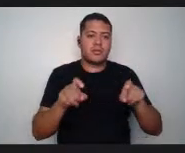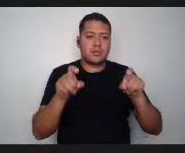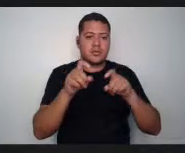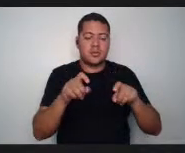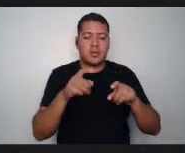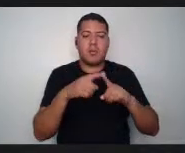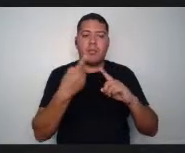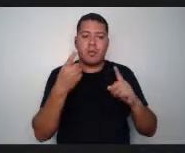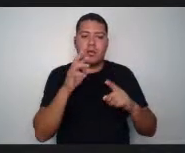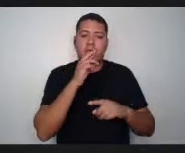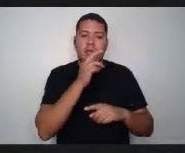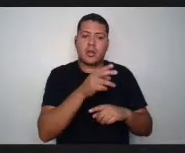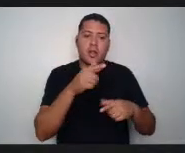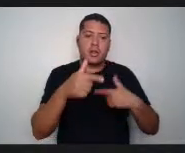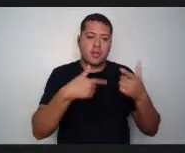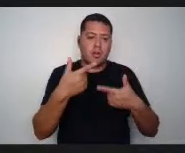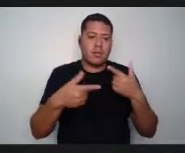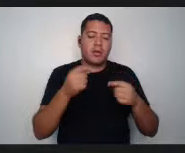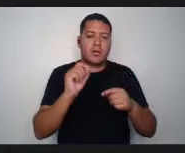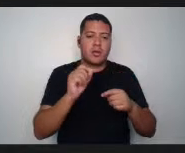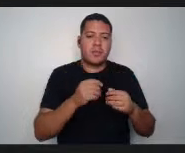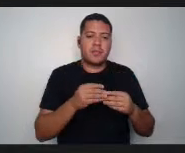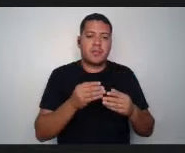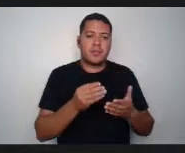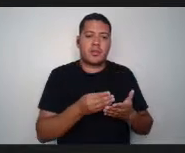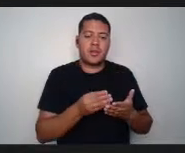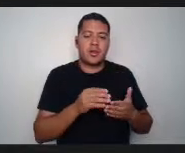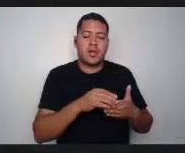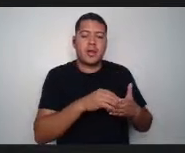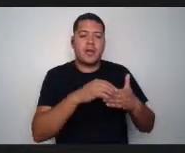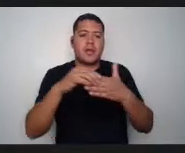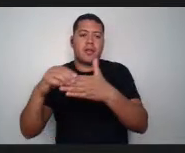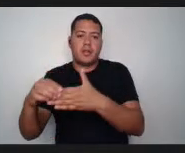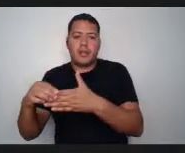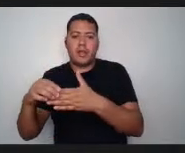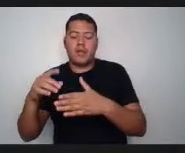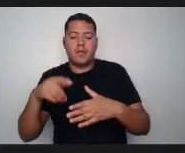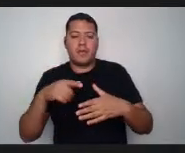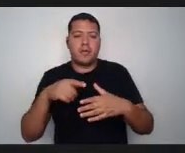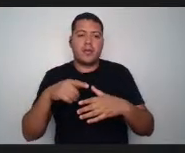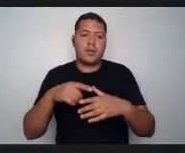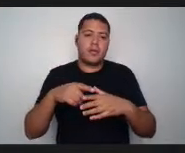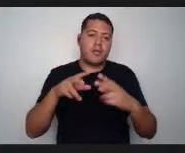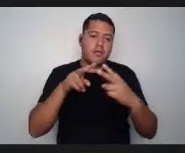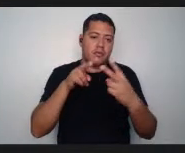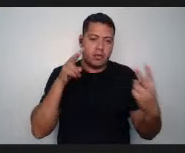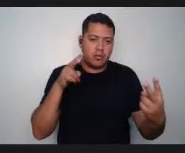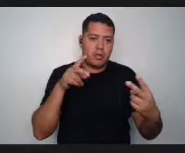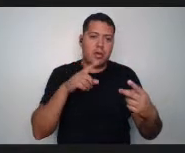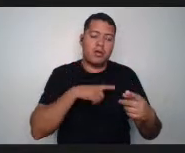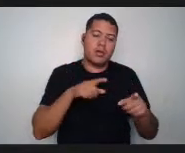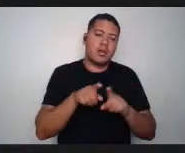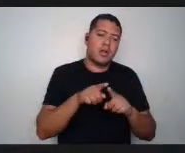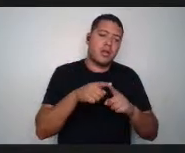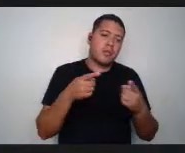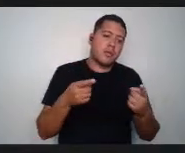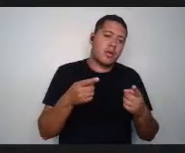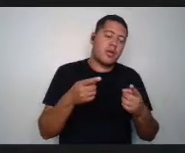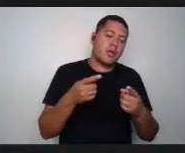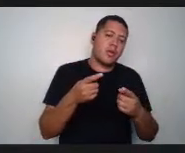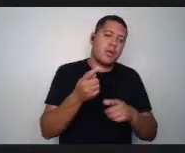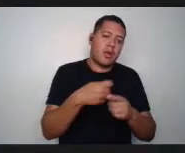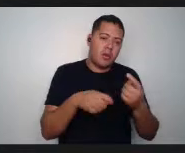is also a digital work by demand, but it's the results of the work is delivered